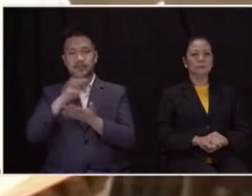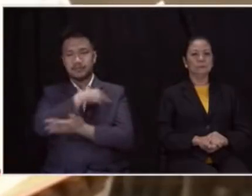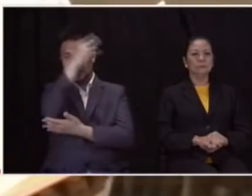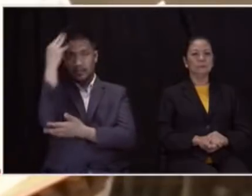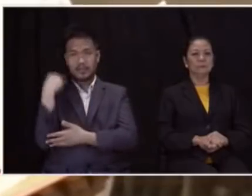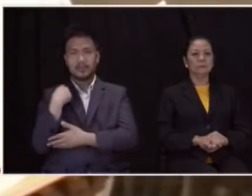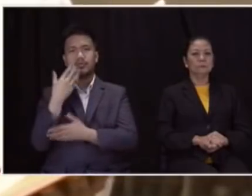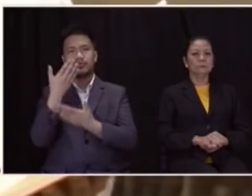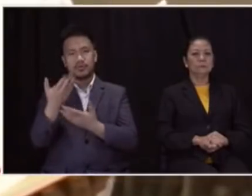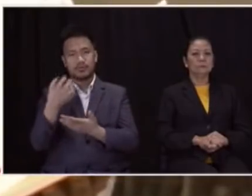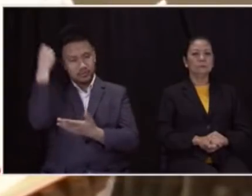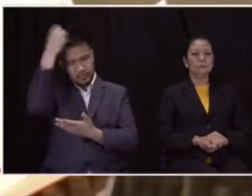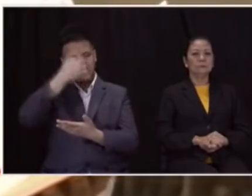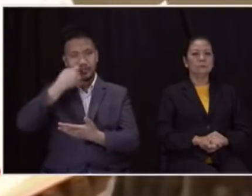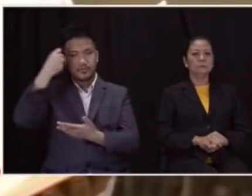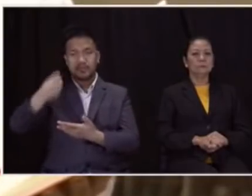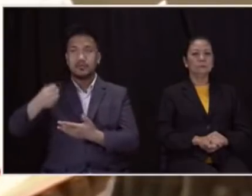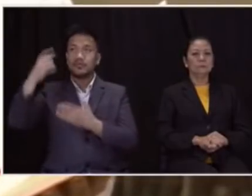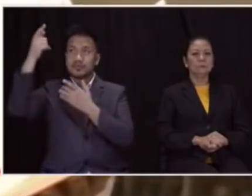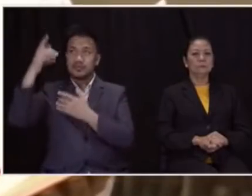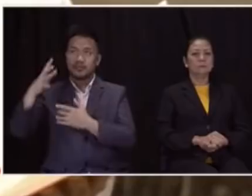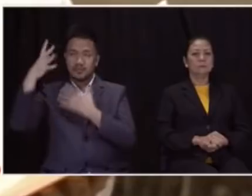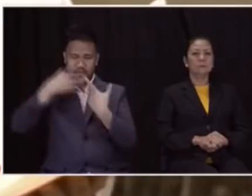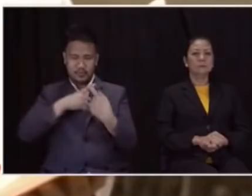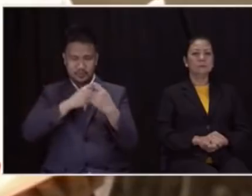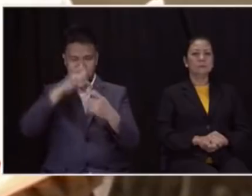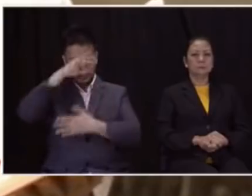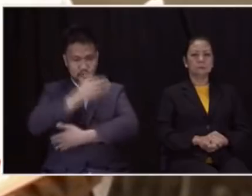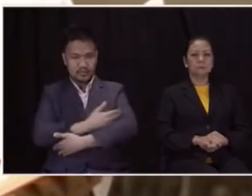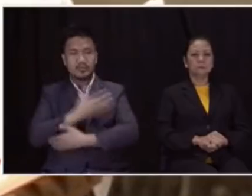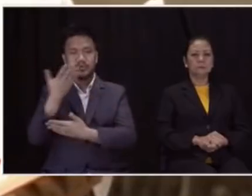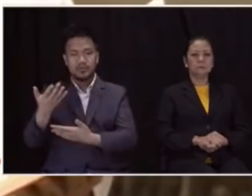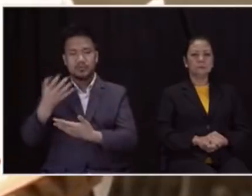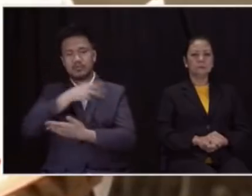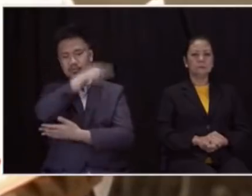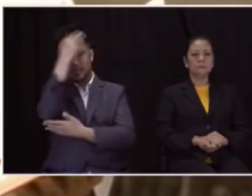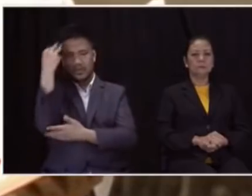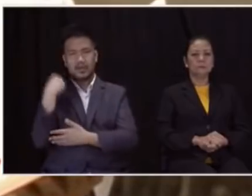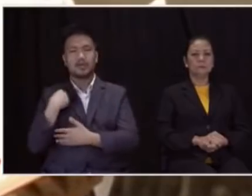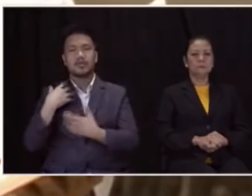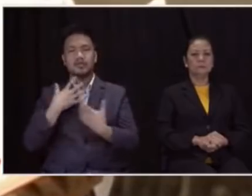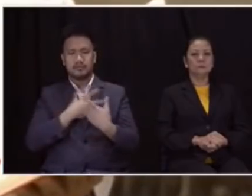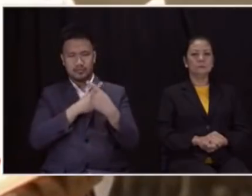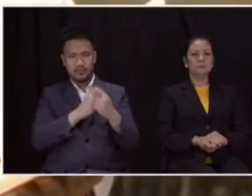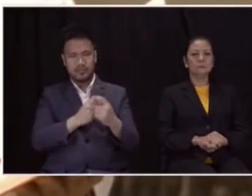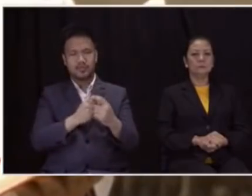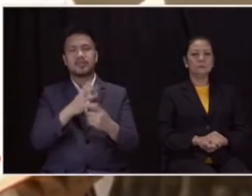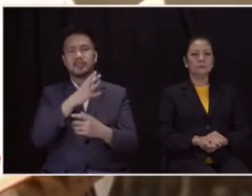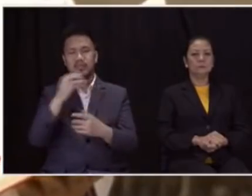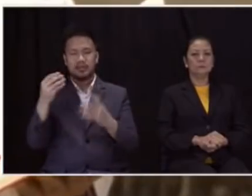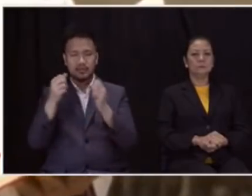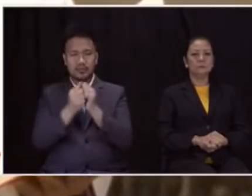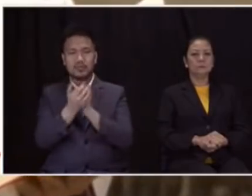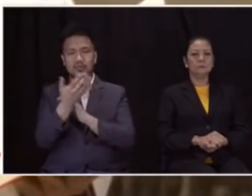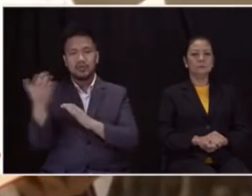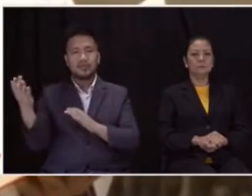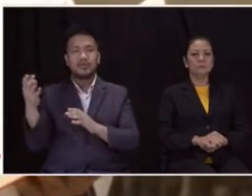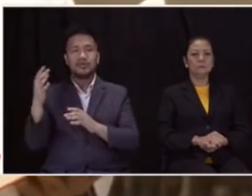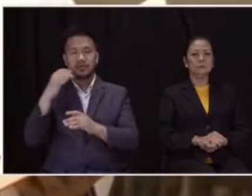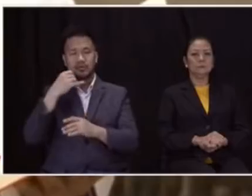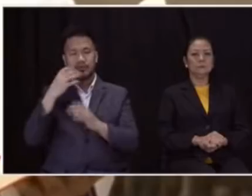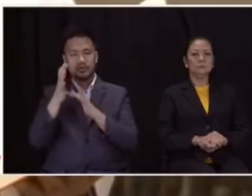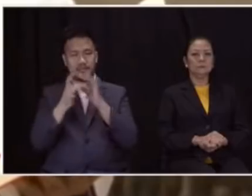Son. In you, Mary placed her trust. With you, Christ became man. Blessed Joseph, to us